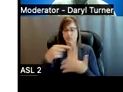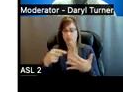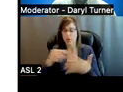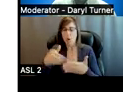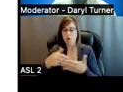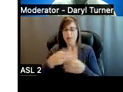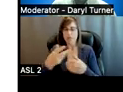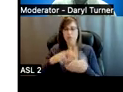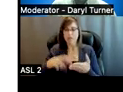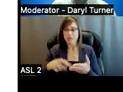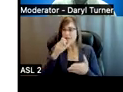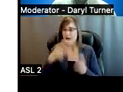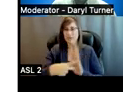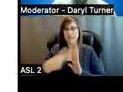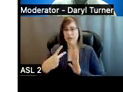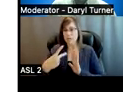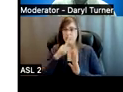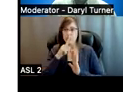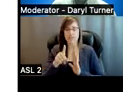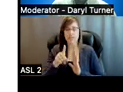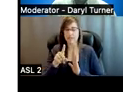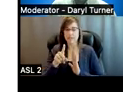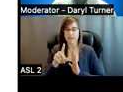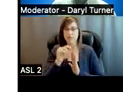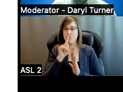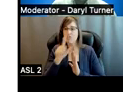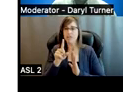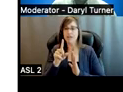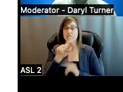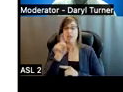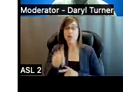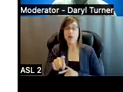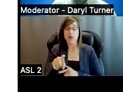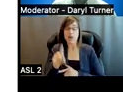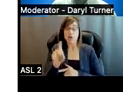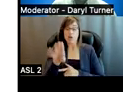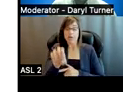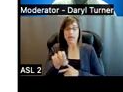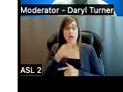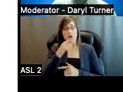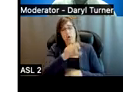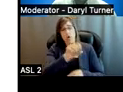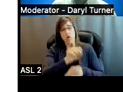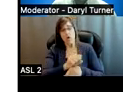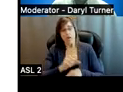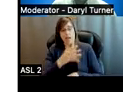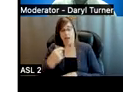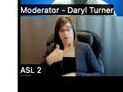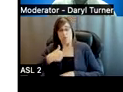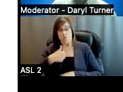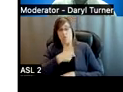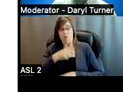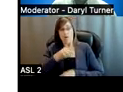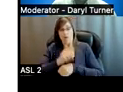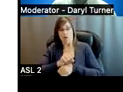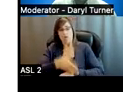not really be a doubling. And ultimately the question is, you are working and we are working to improve the health of